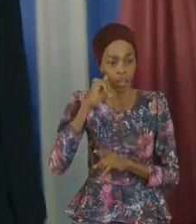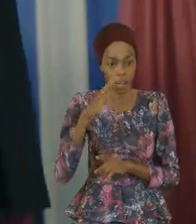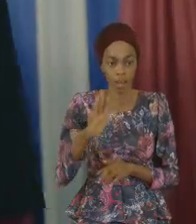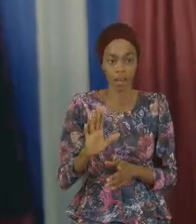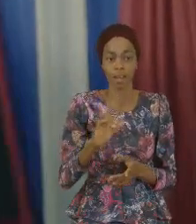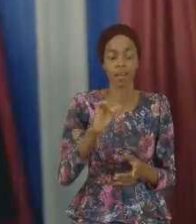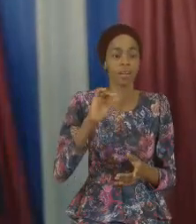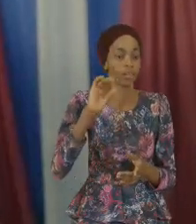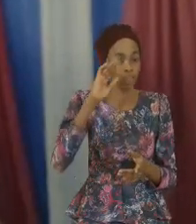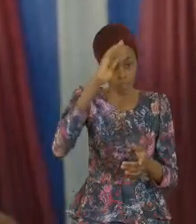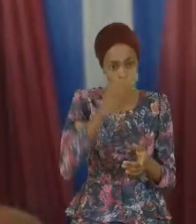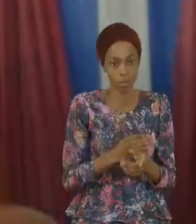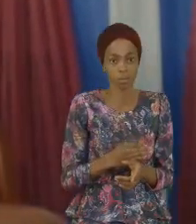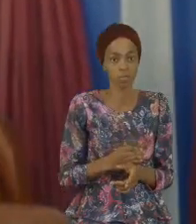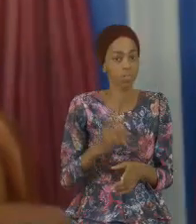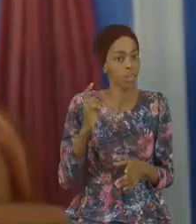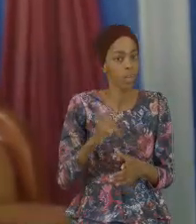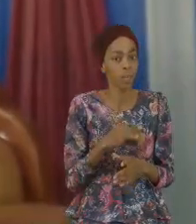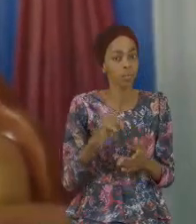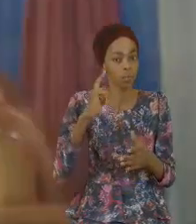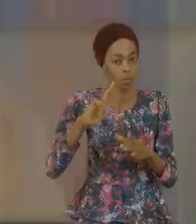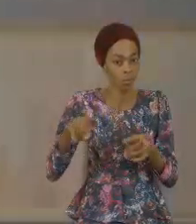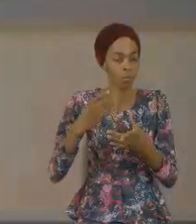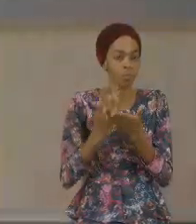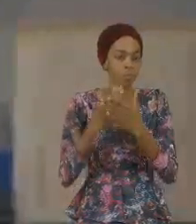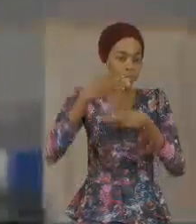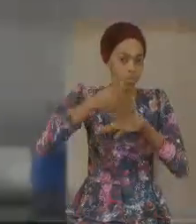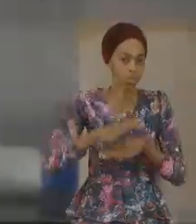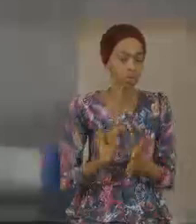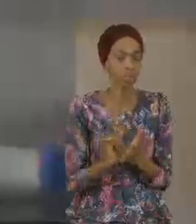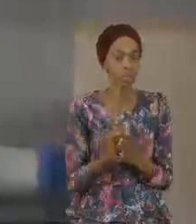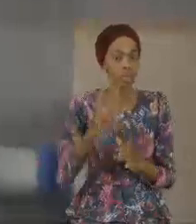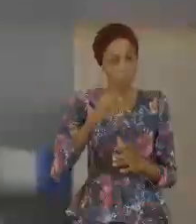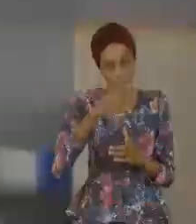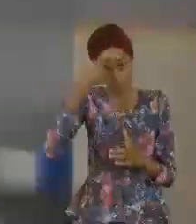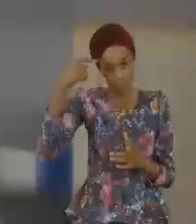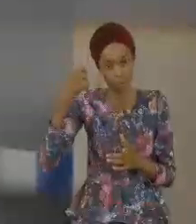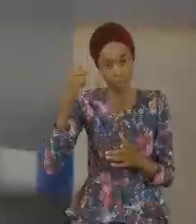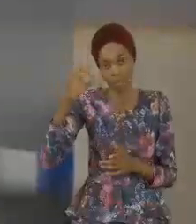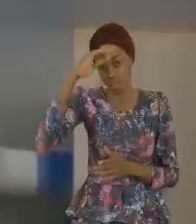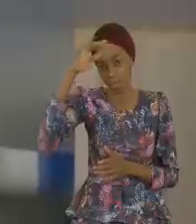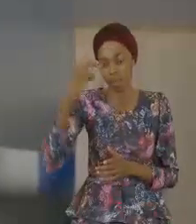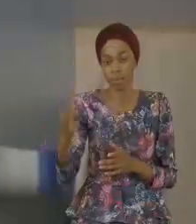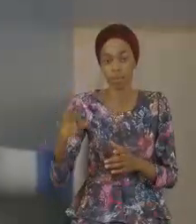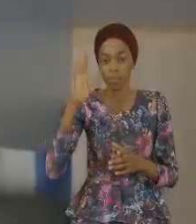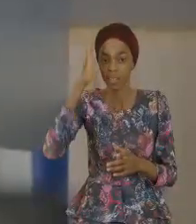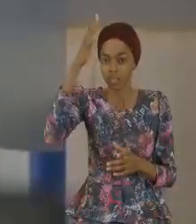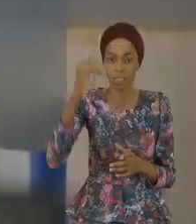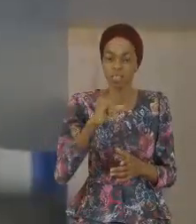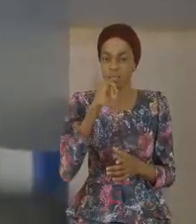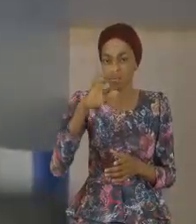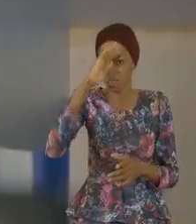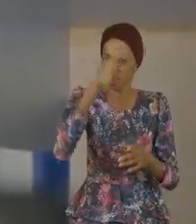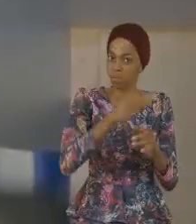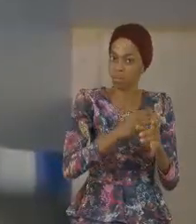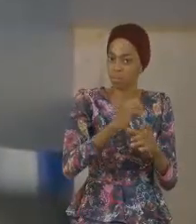because a man of destiny is not just the son of the daughter of Mr. So-and-so. It's not just a member,